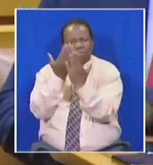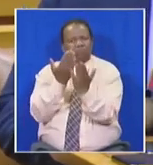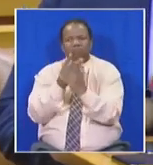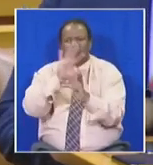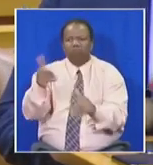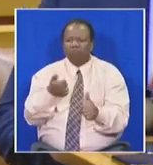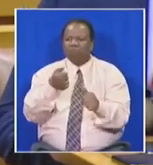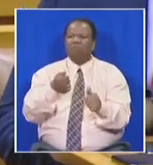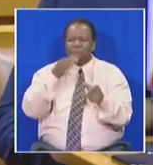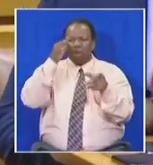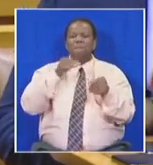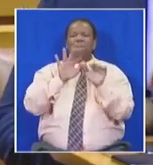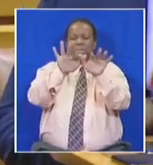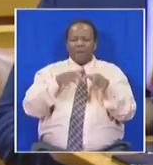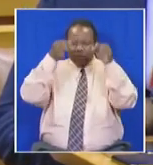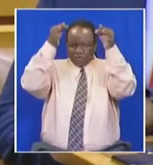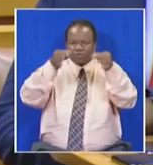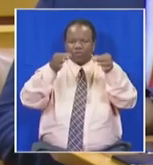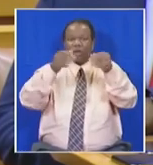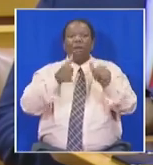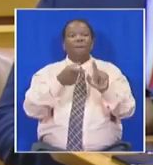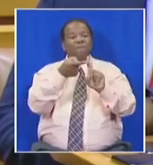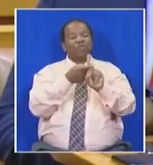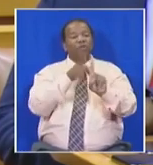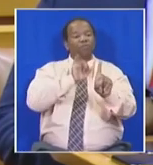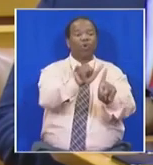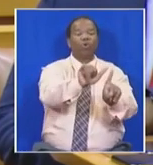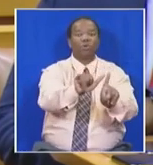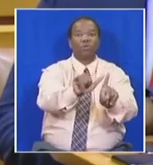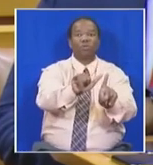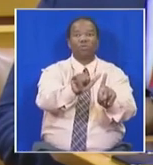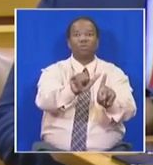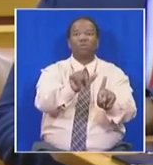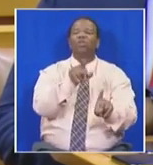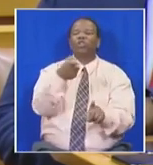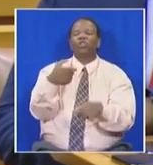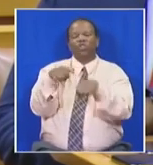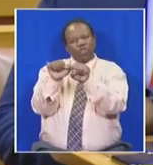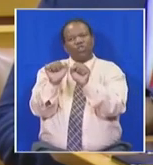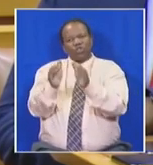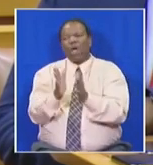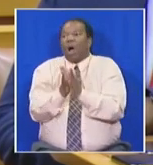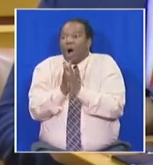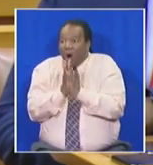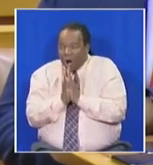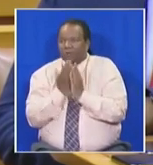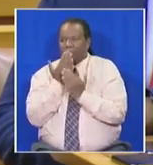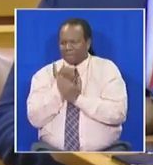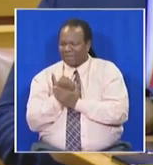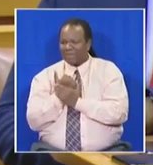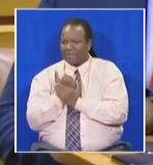House. I therefore request, Honorable Chair, that you rule that we continue with the business of this